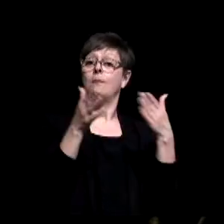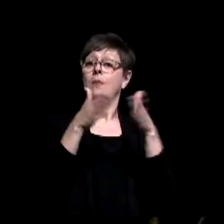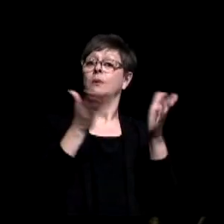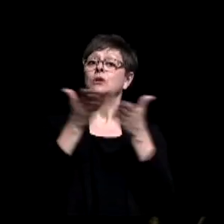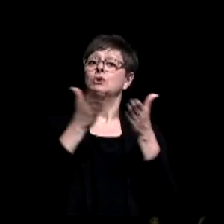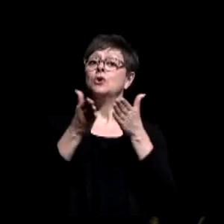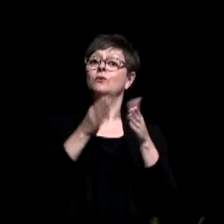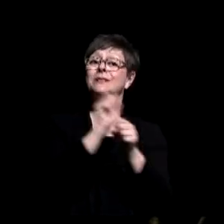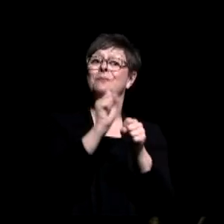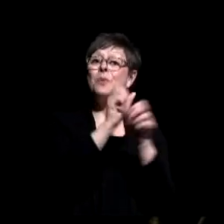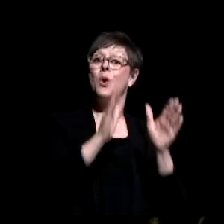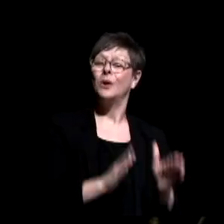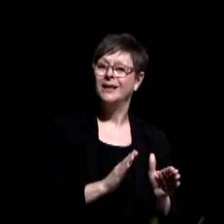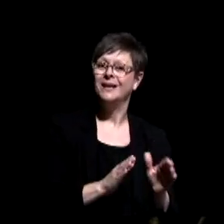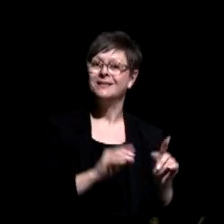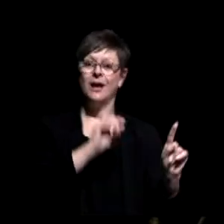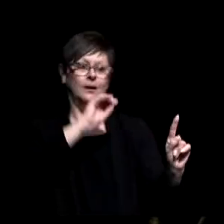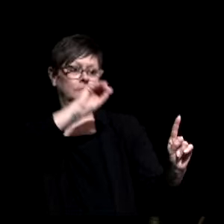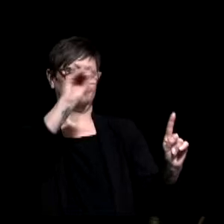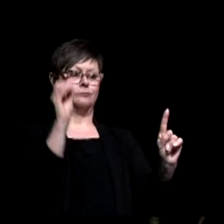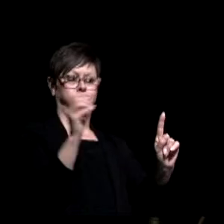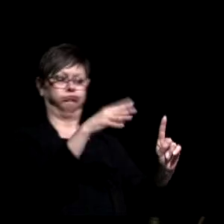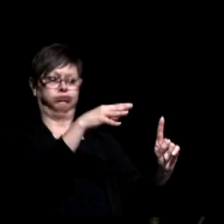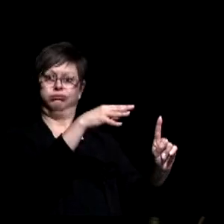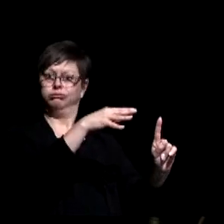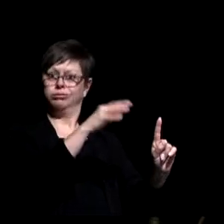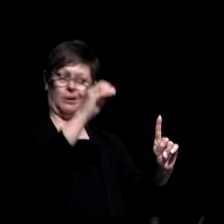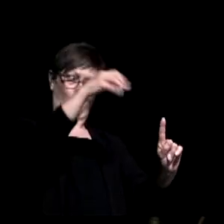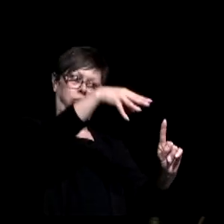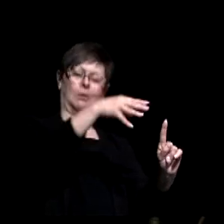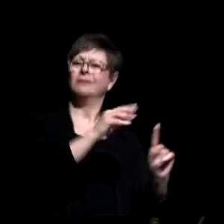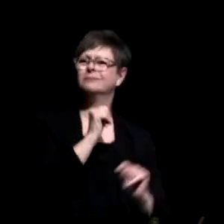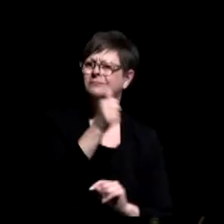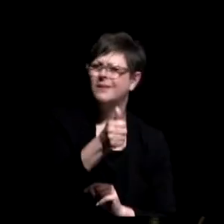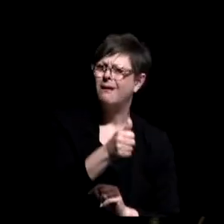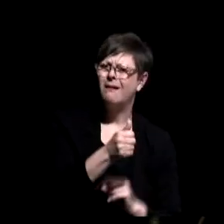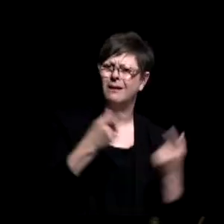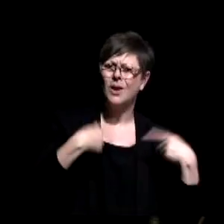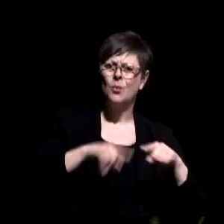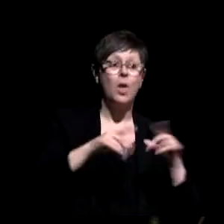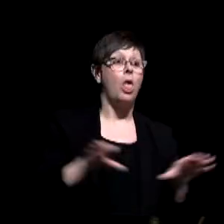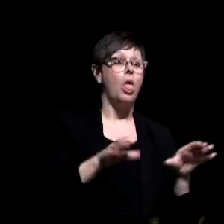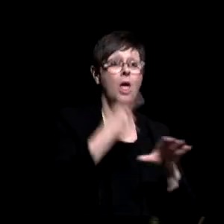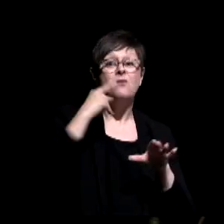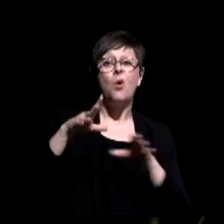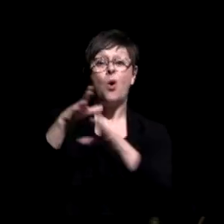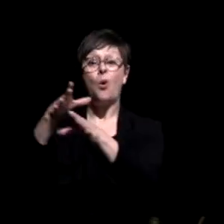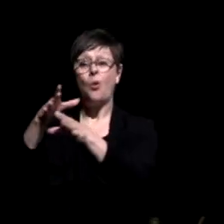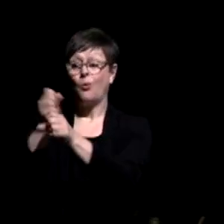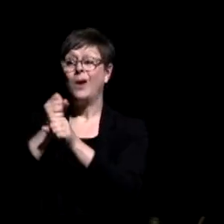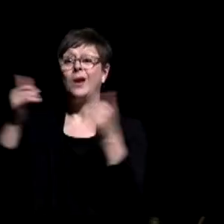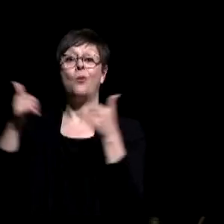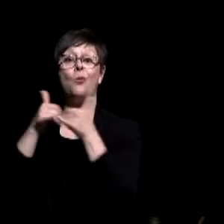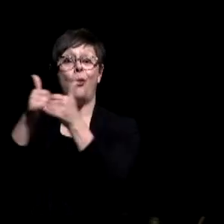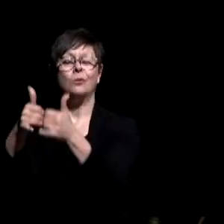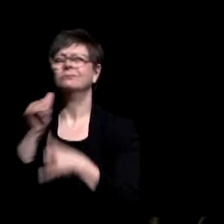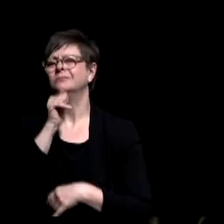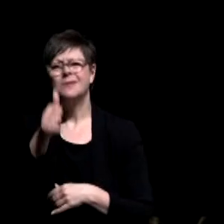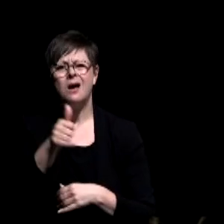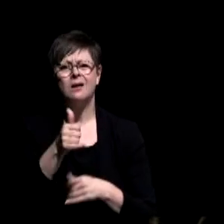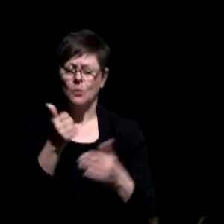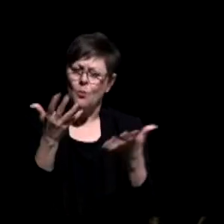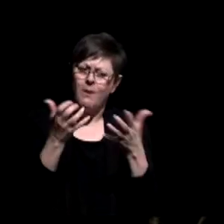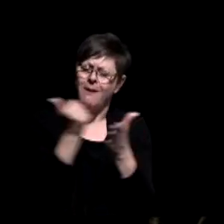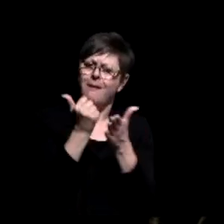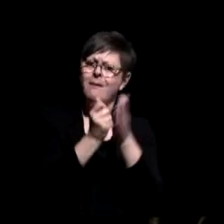not to speak the spotlight. You don't go above and beyond to receive an award. You're doing it because you're motivated to help others. But